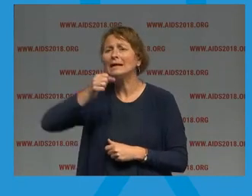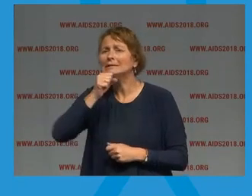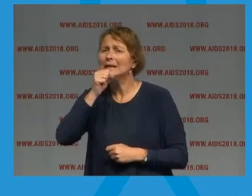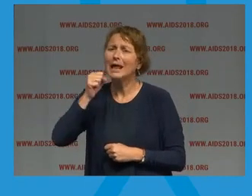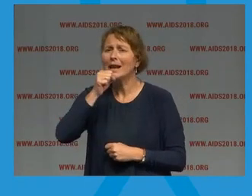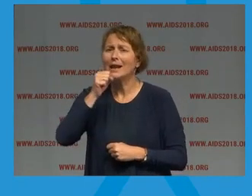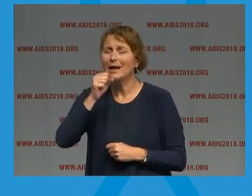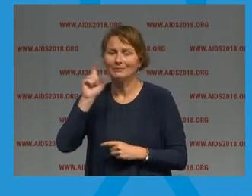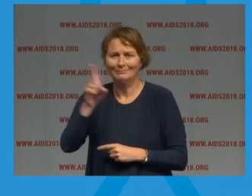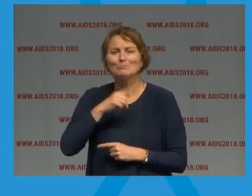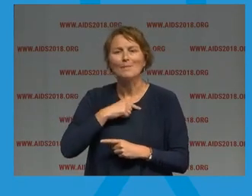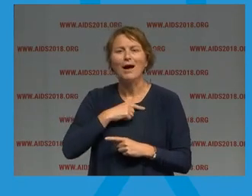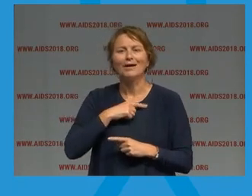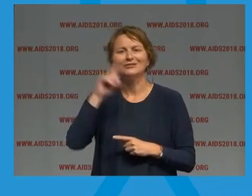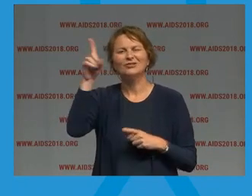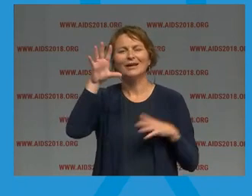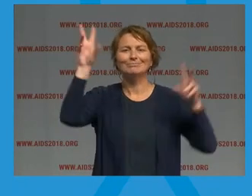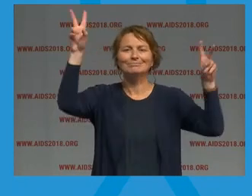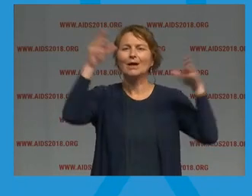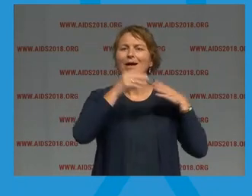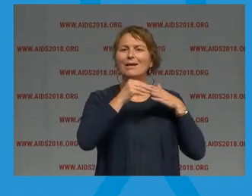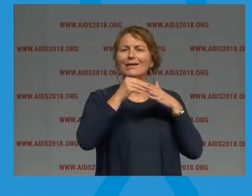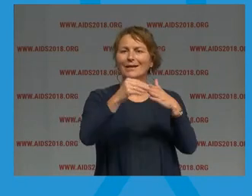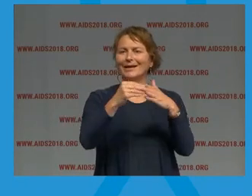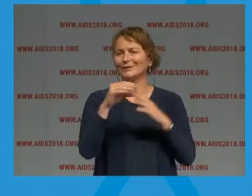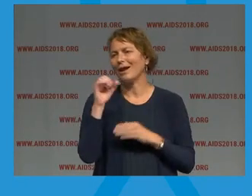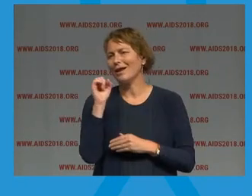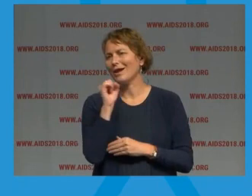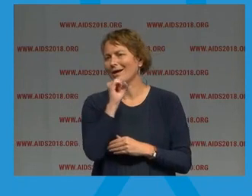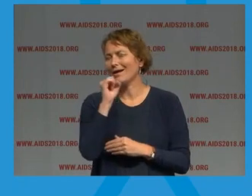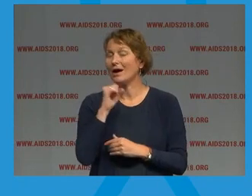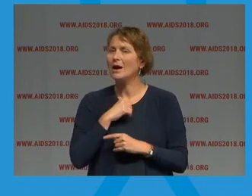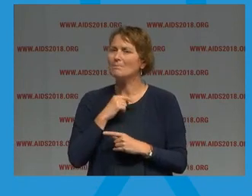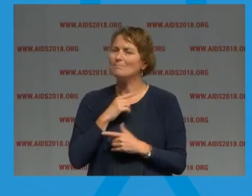led us in song. But in order to do